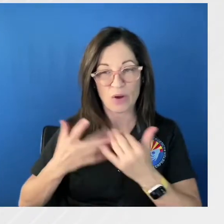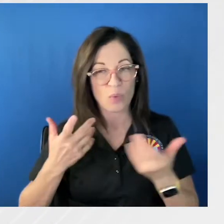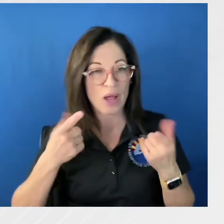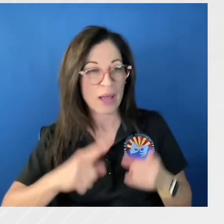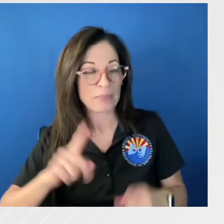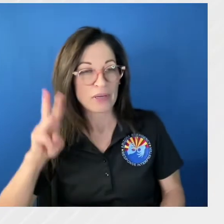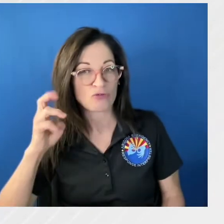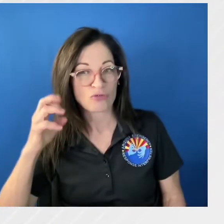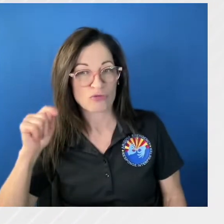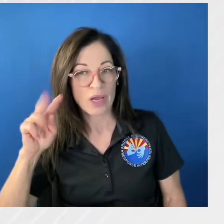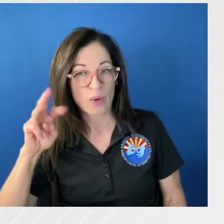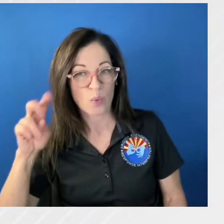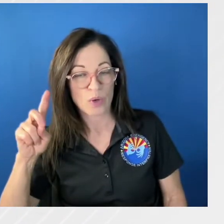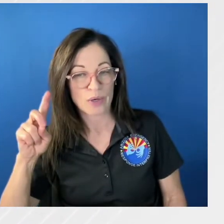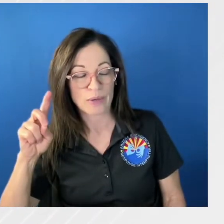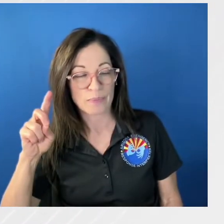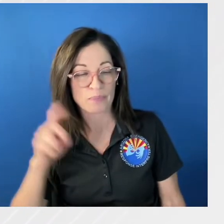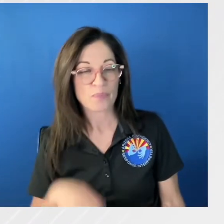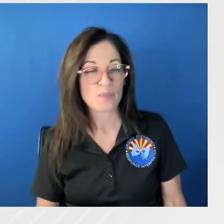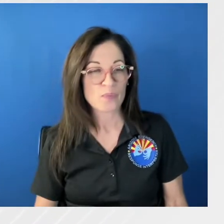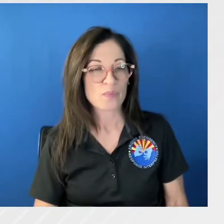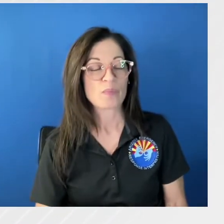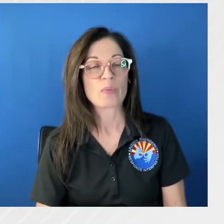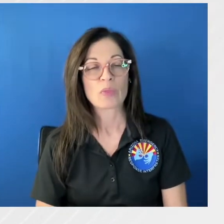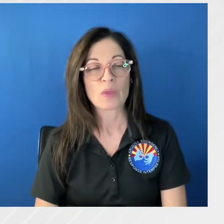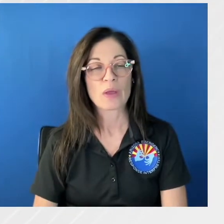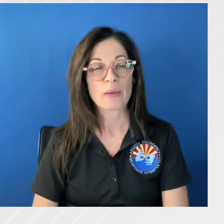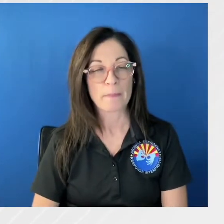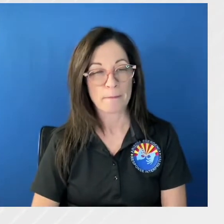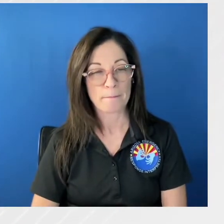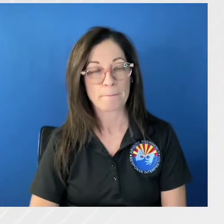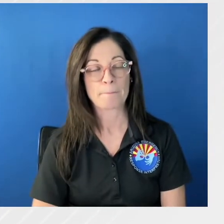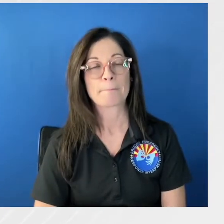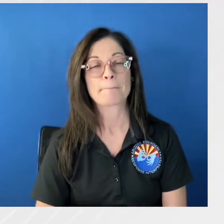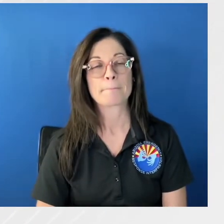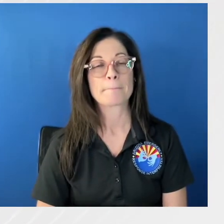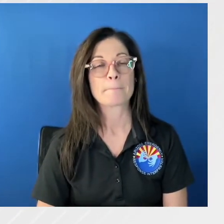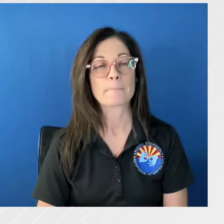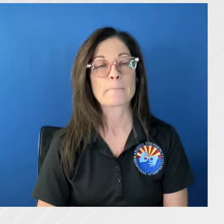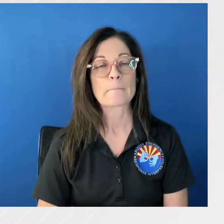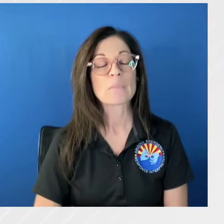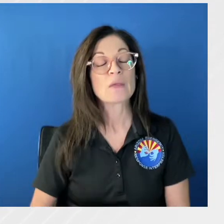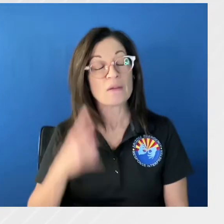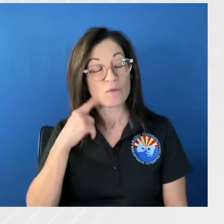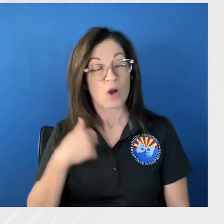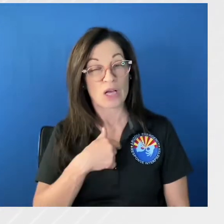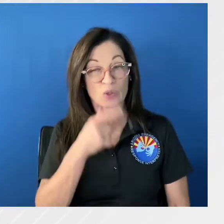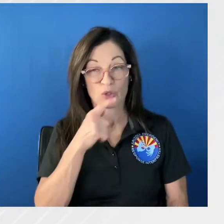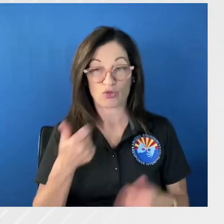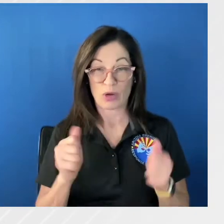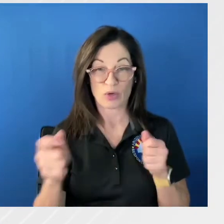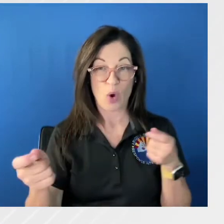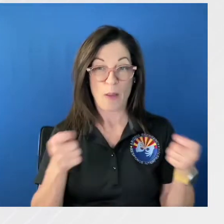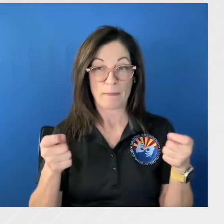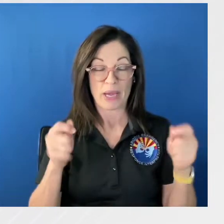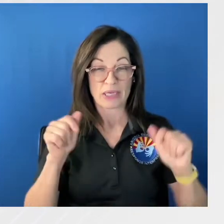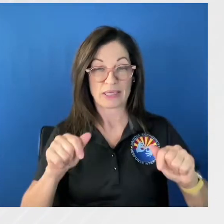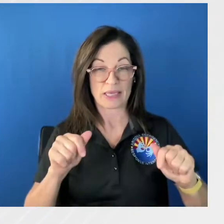Folks, what we viewed in terms of those of us trying to manage this scene, with your firefighters particularly out